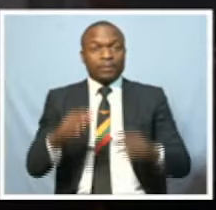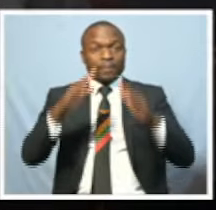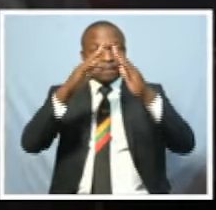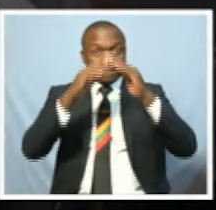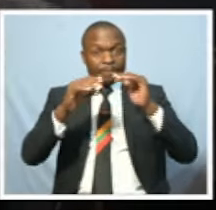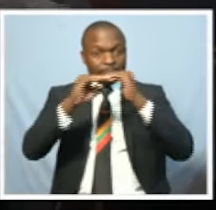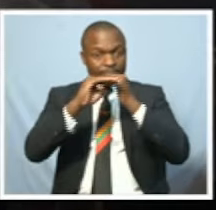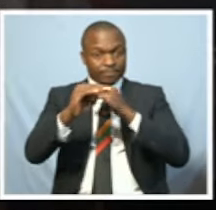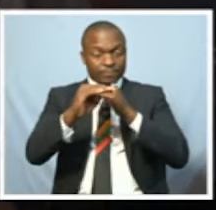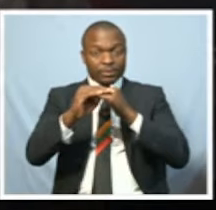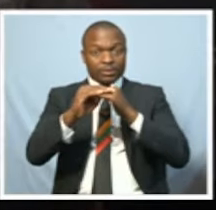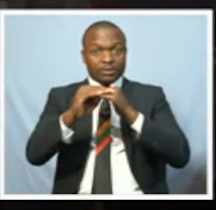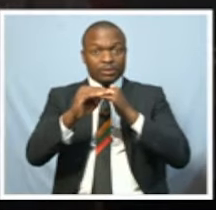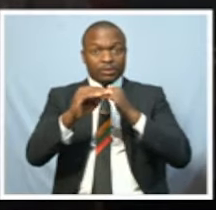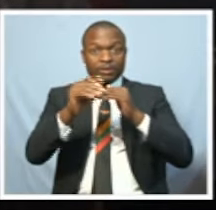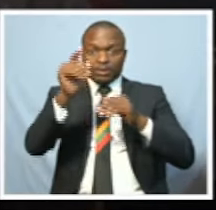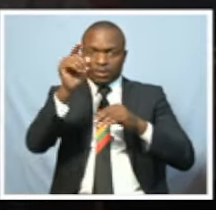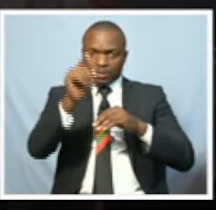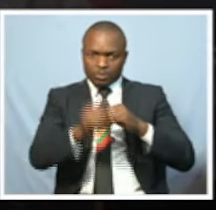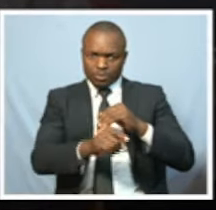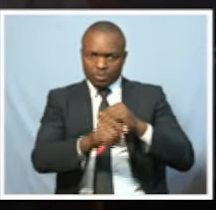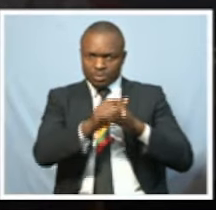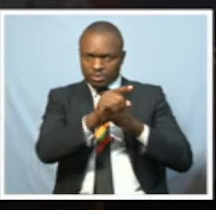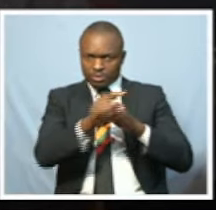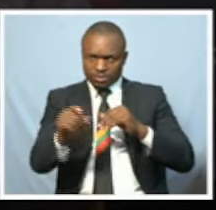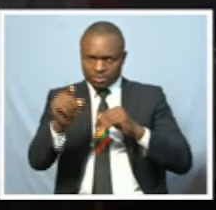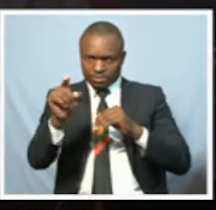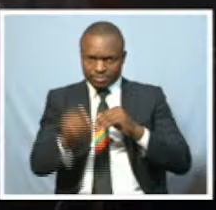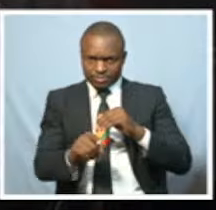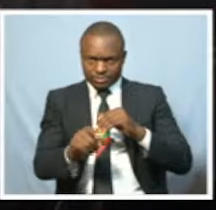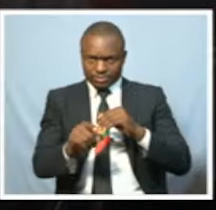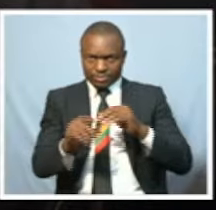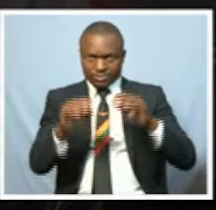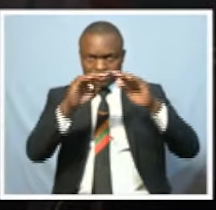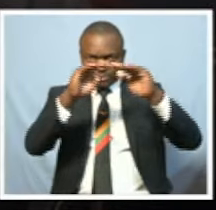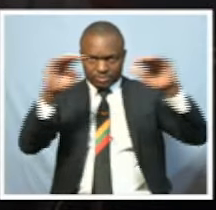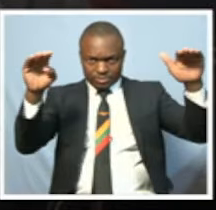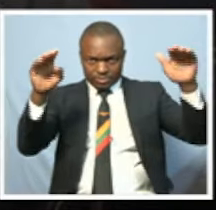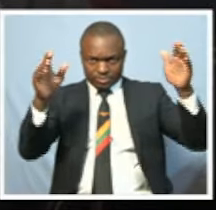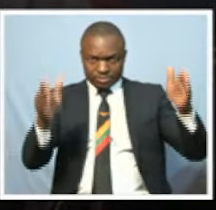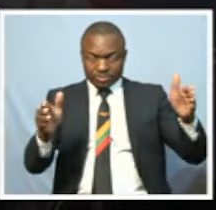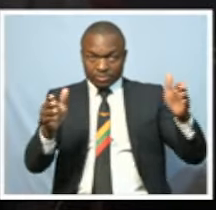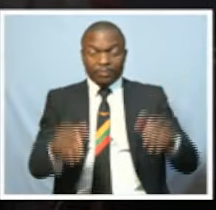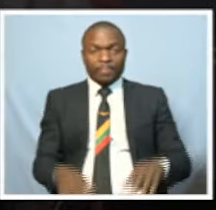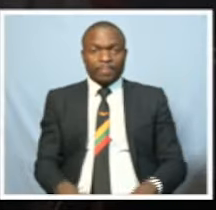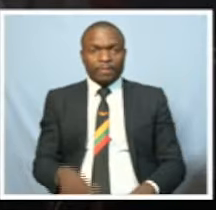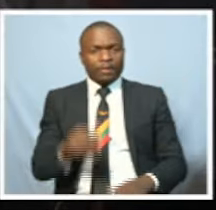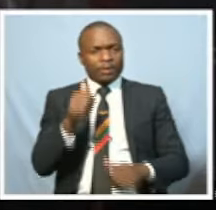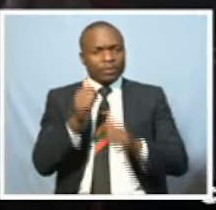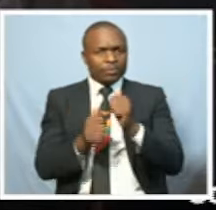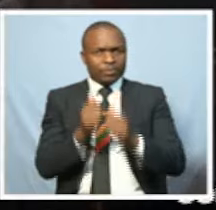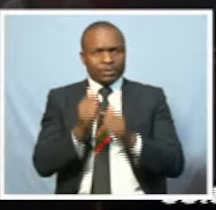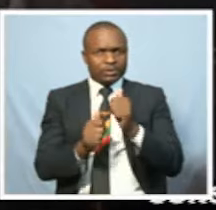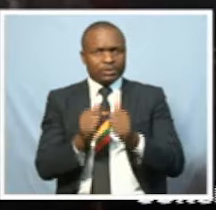is basically the walls above the slab. So which of the two contractors? You